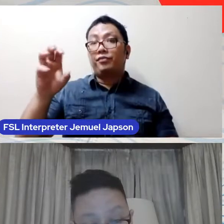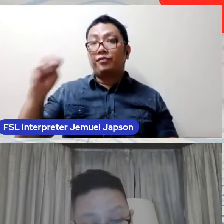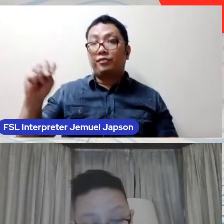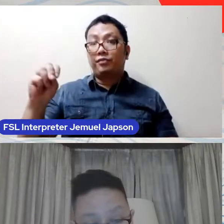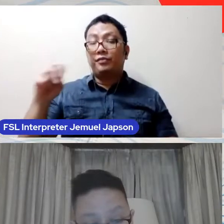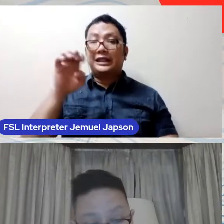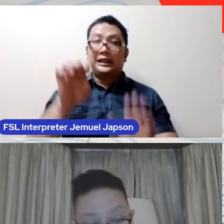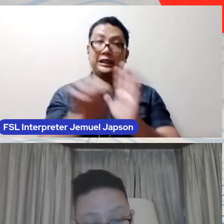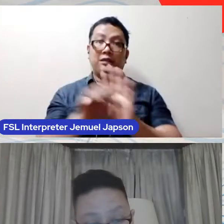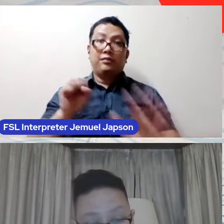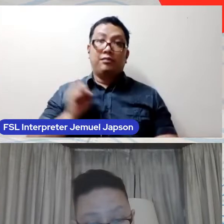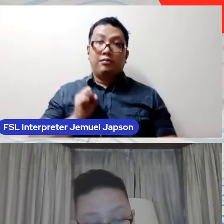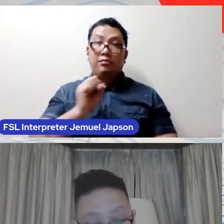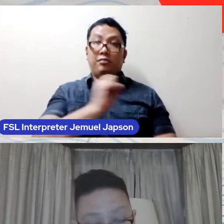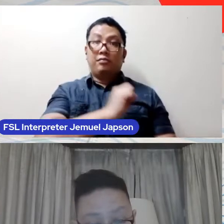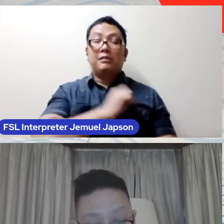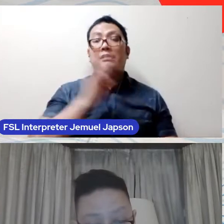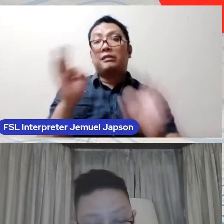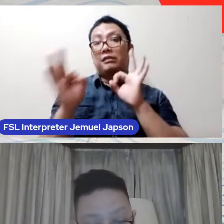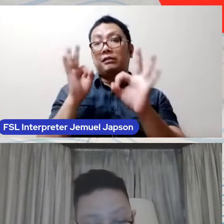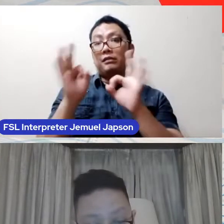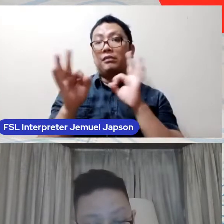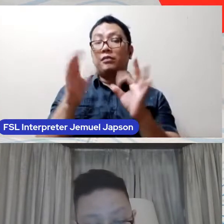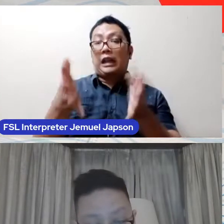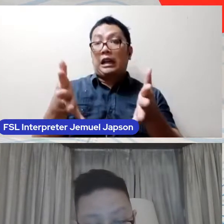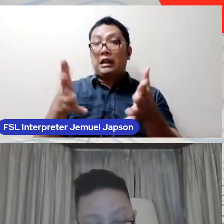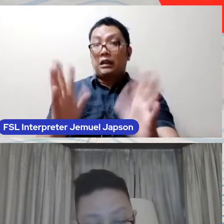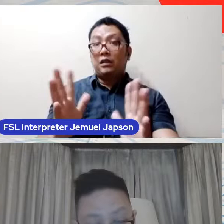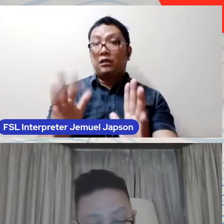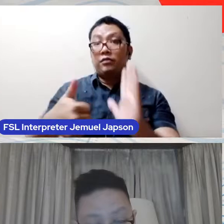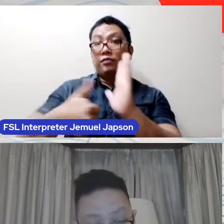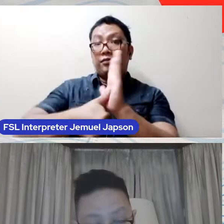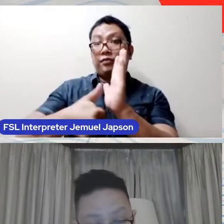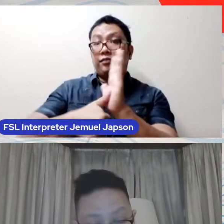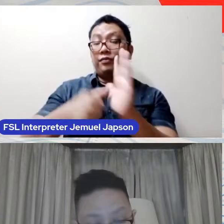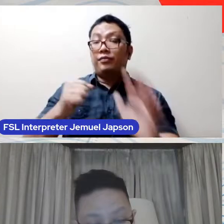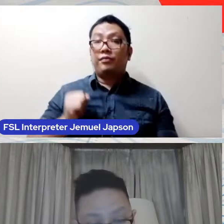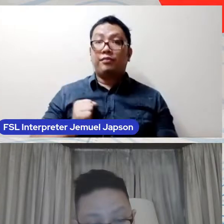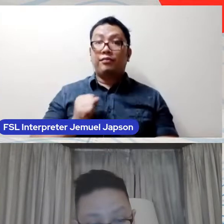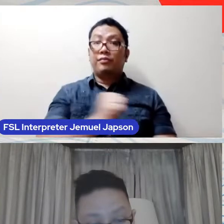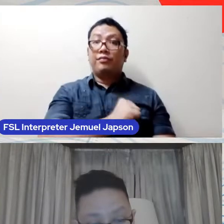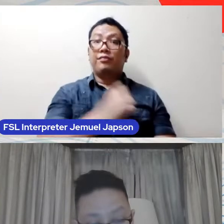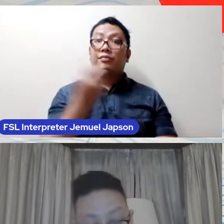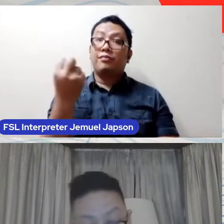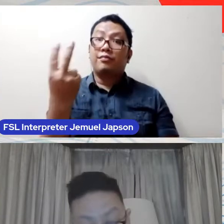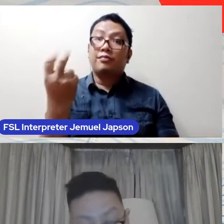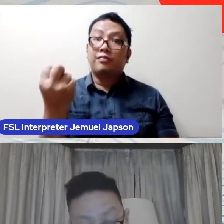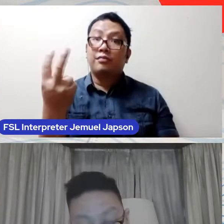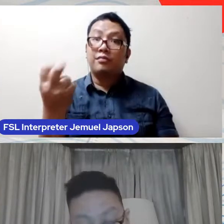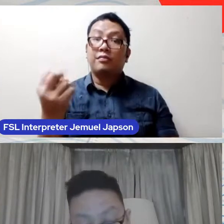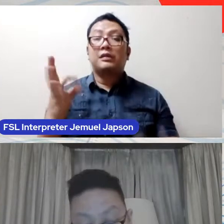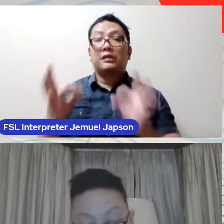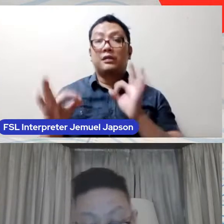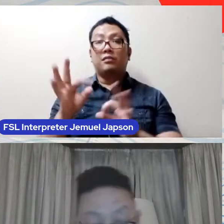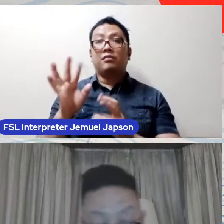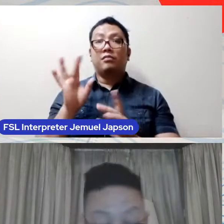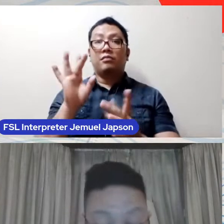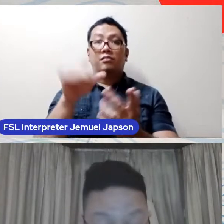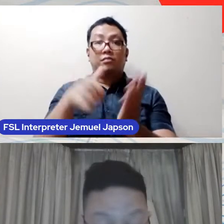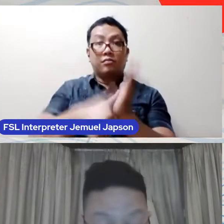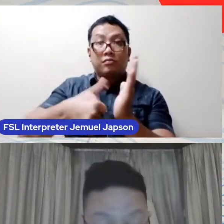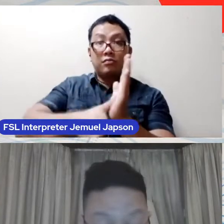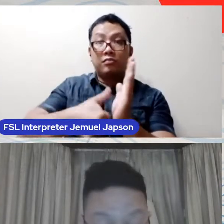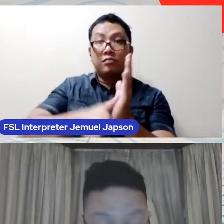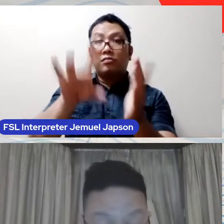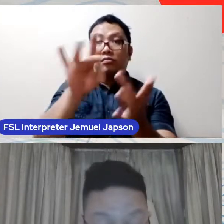senador, kung ang allowed lang po na iboto sa senador ay 12 na kandidato. So kung kayo po ay bumoto ng less